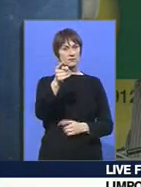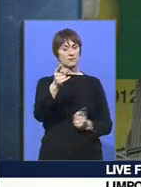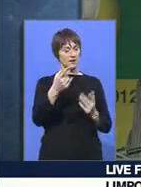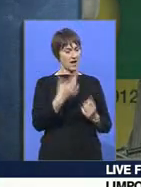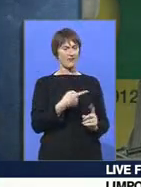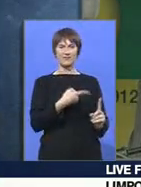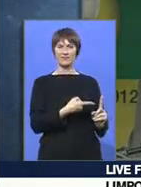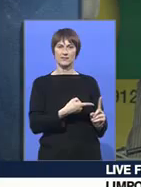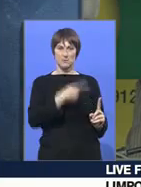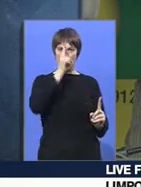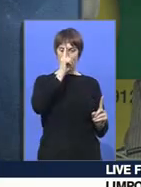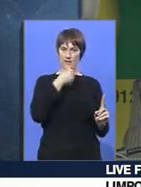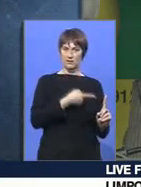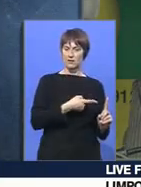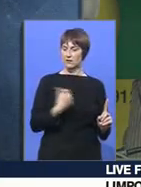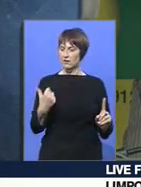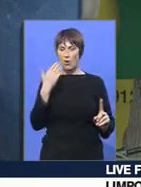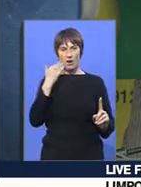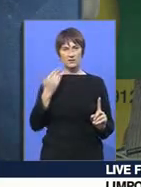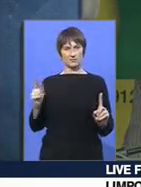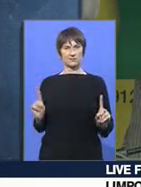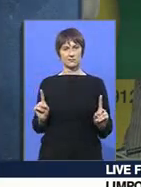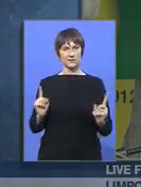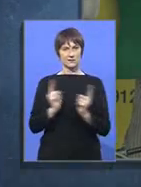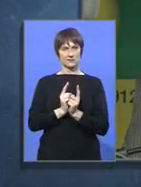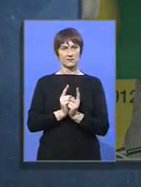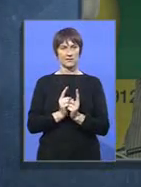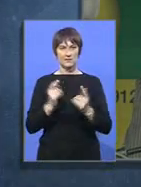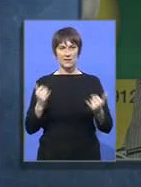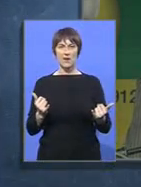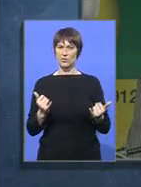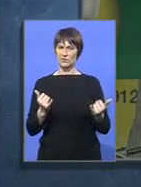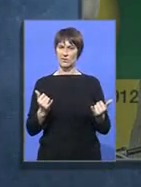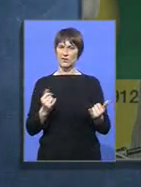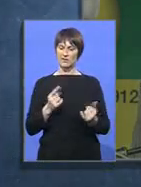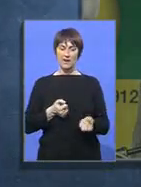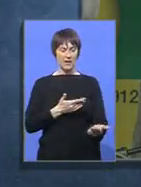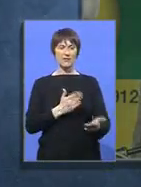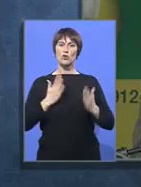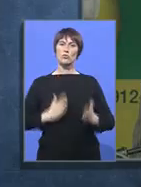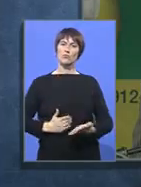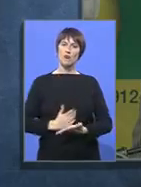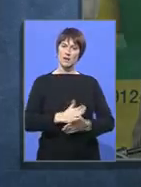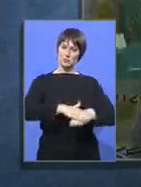the denial by them of basic human rights to the African people."